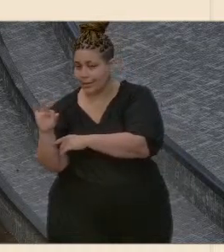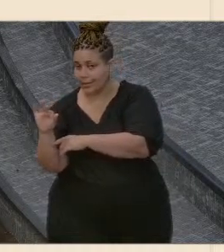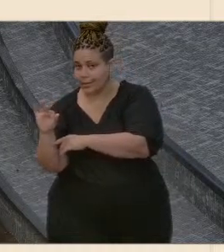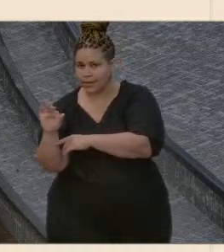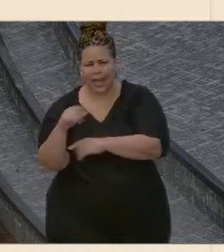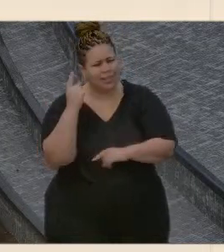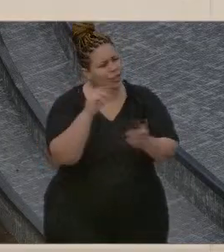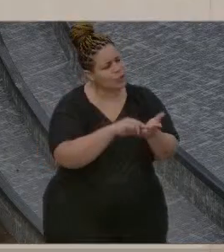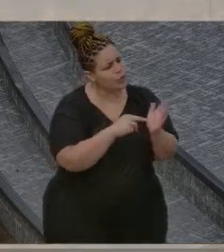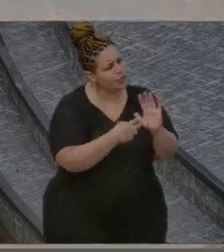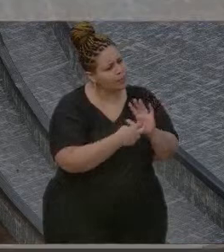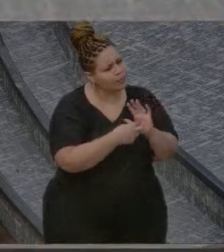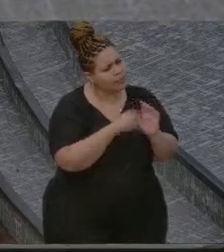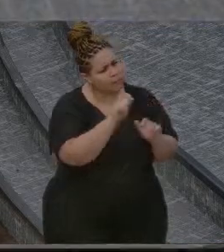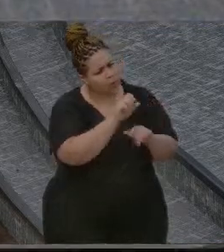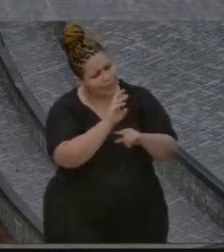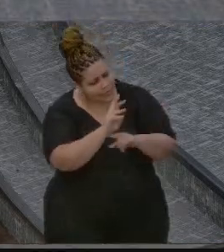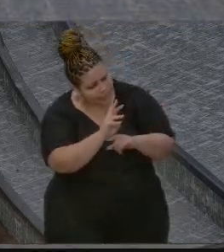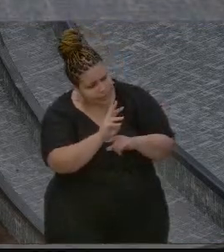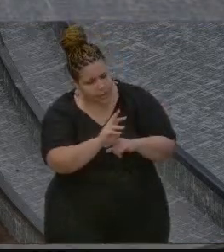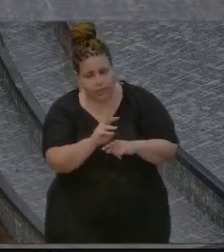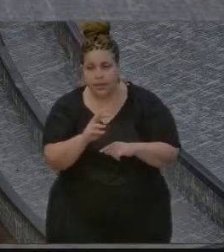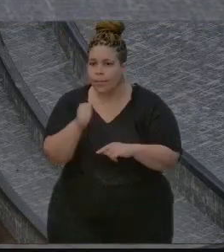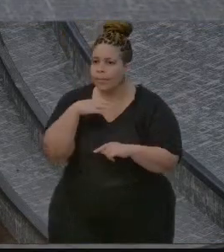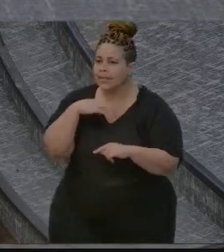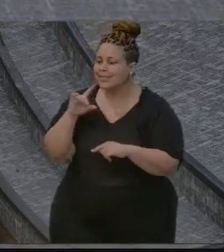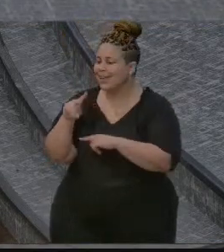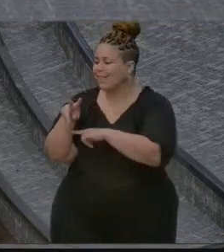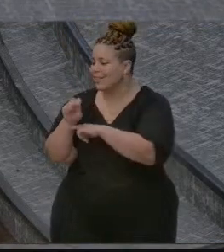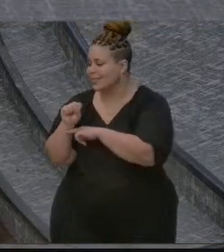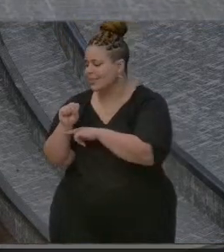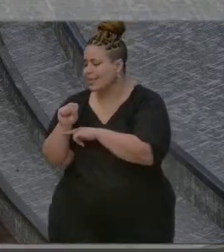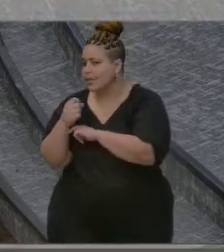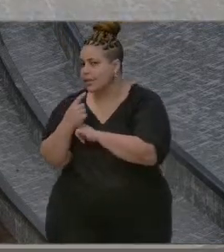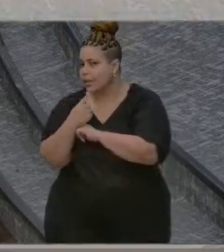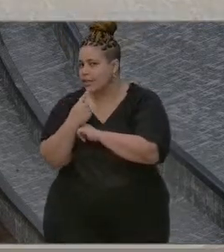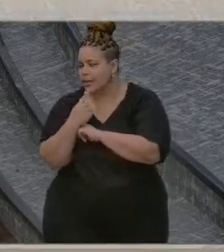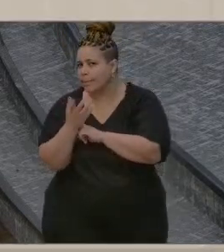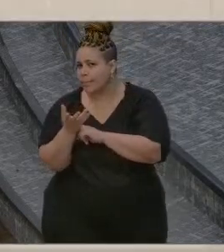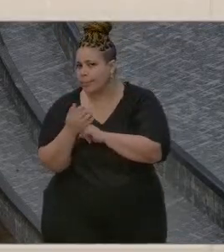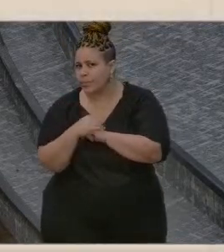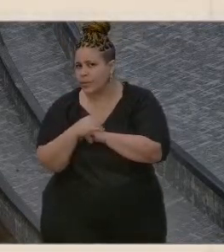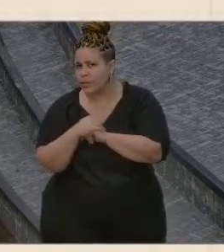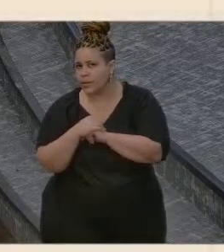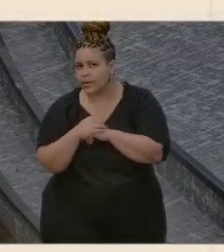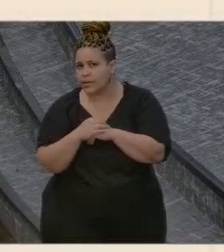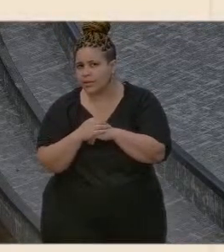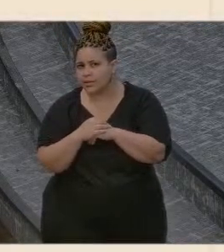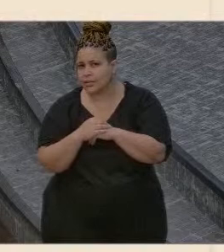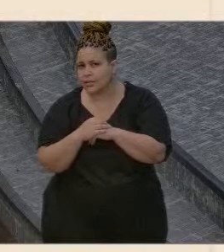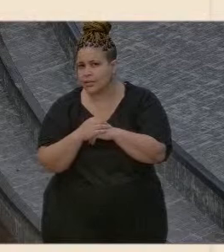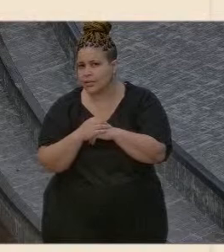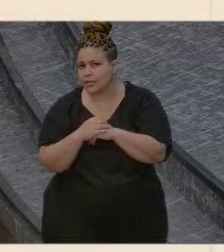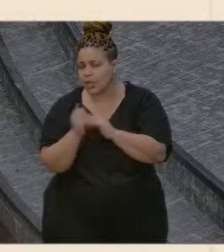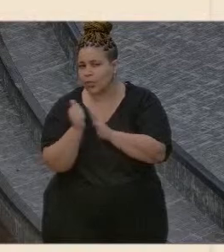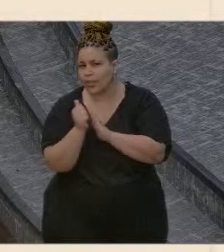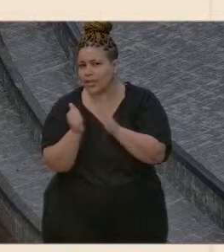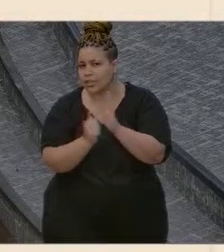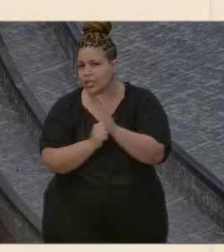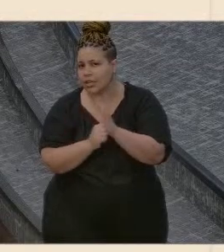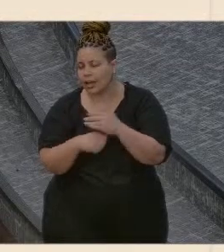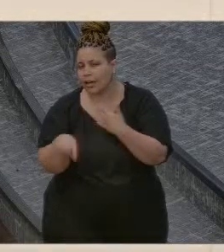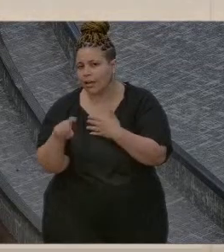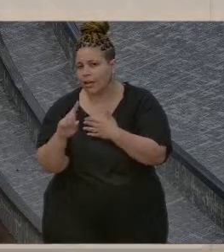you. All right, so Ms. Davis, what I hear you saying is that under the consent agenda, which is item